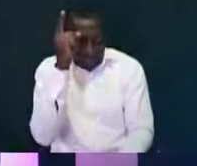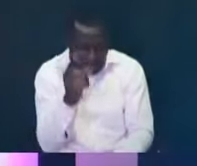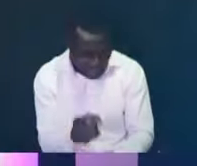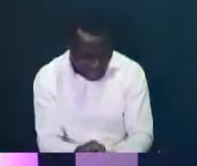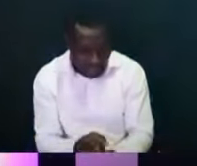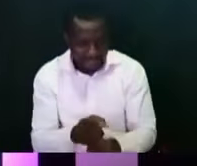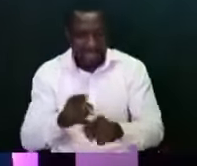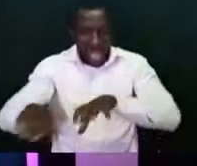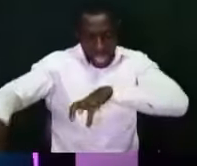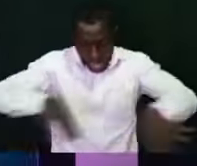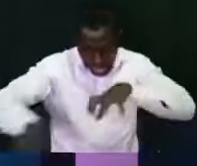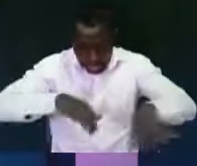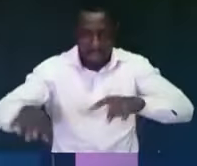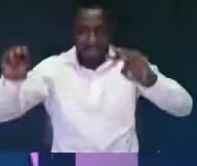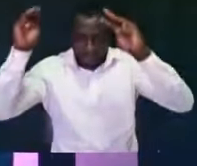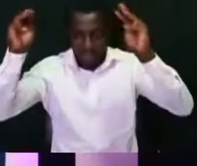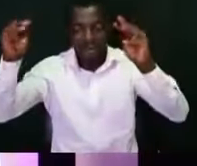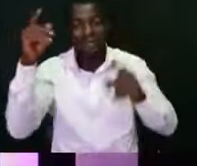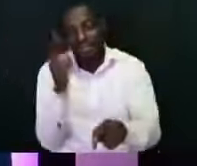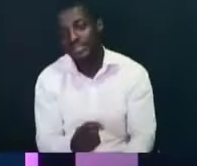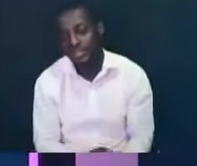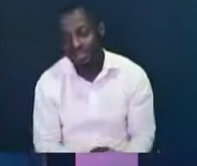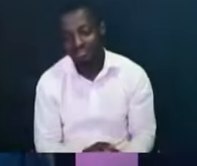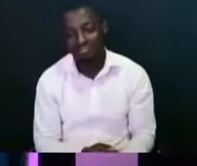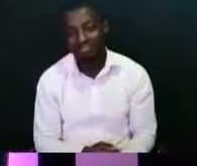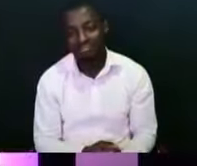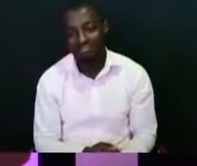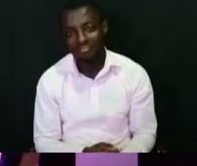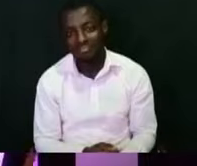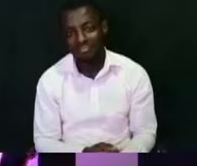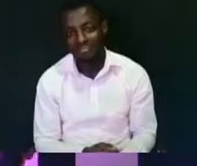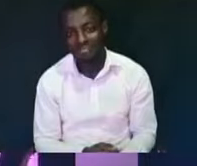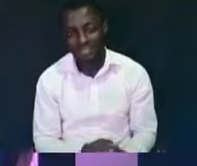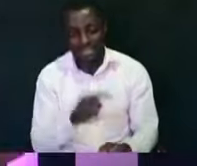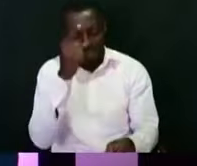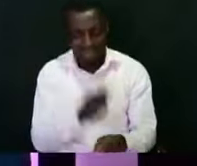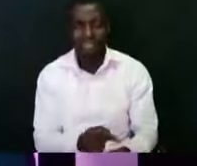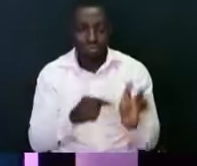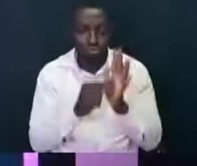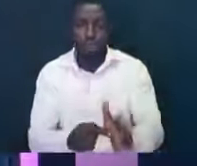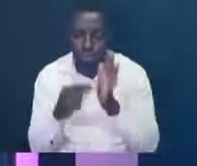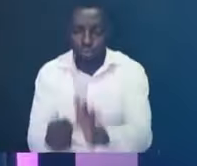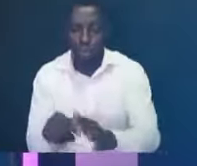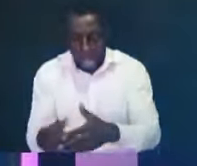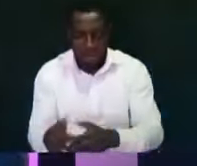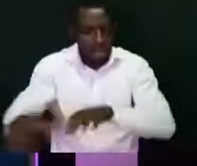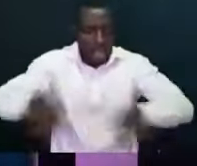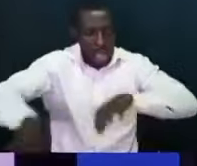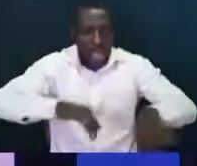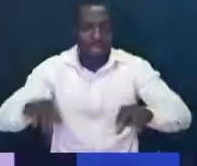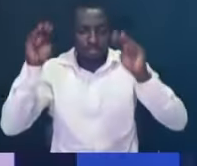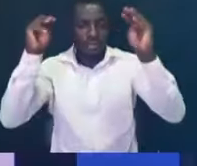he didn't need a a pit but he demonstrated it by